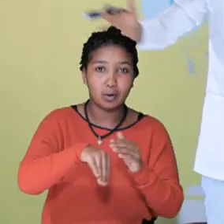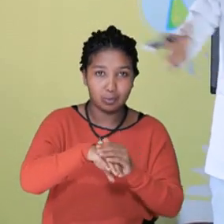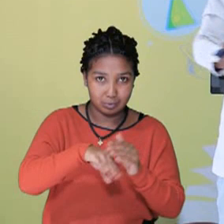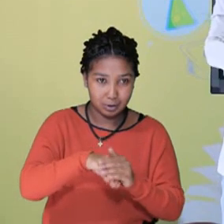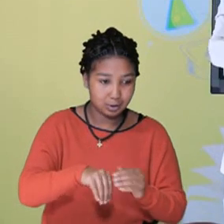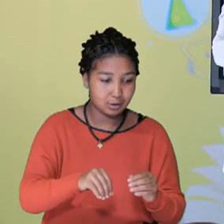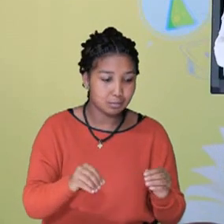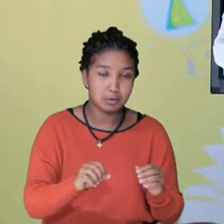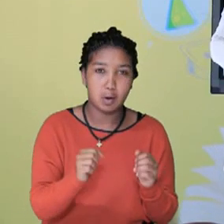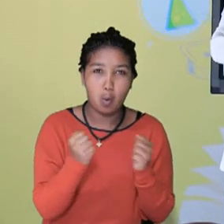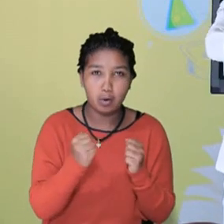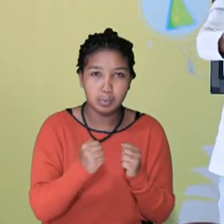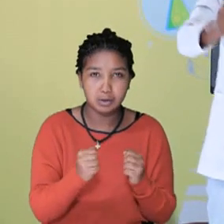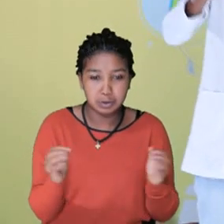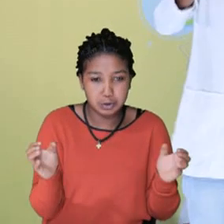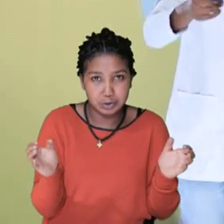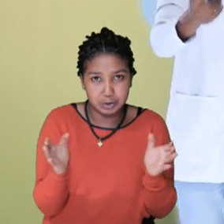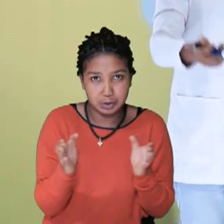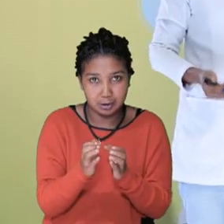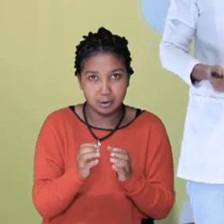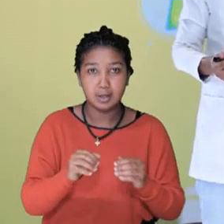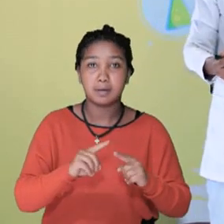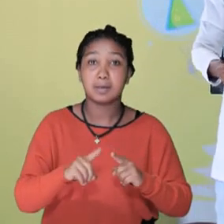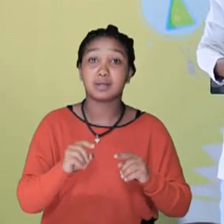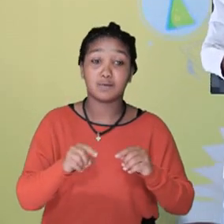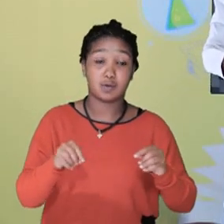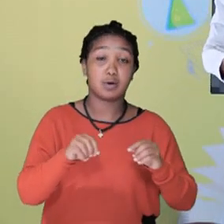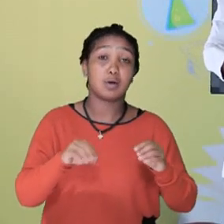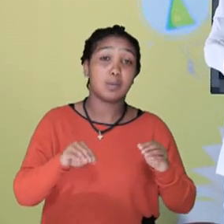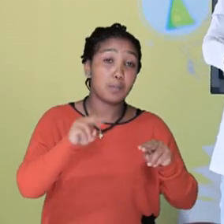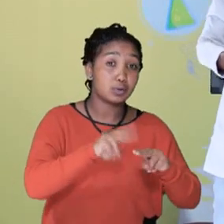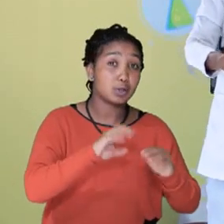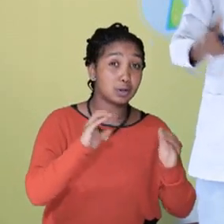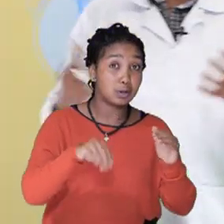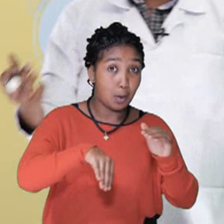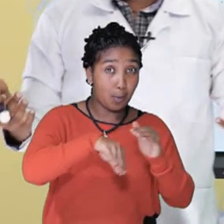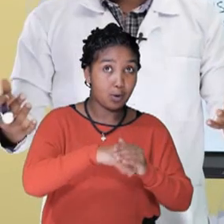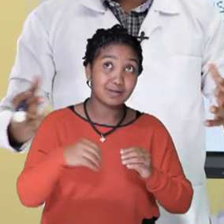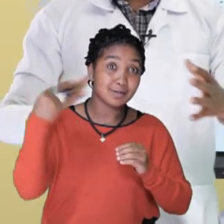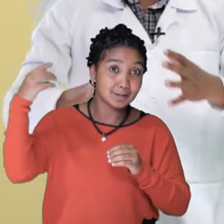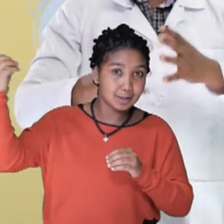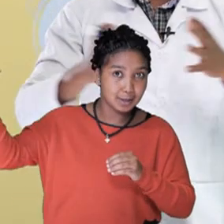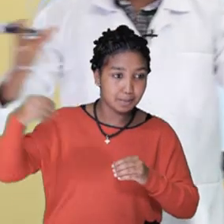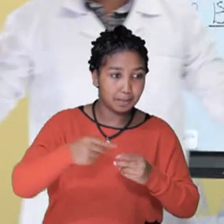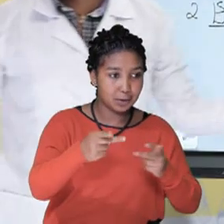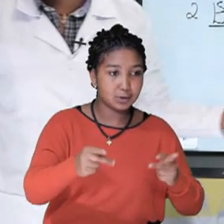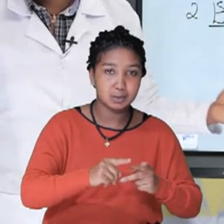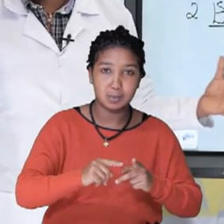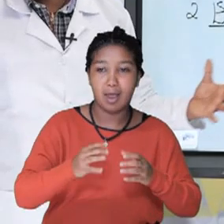is what? Shearing. And also, if you put your ball on the sunny place, it is